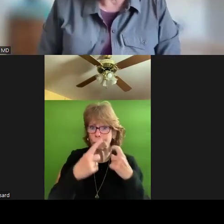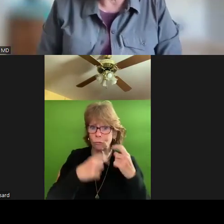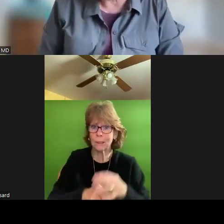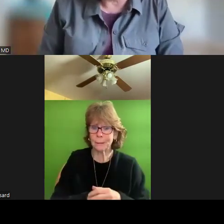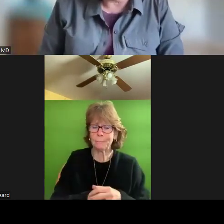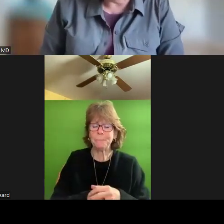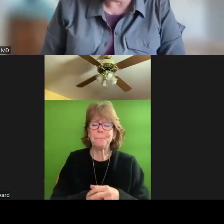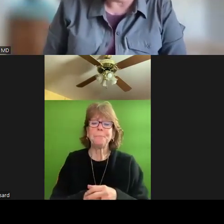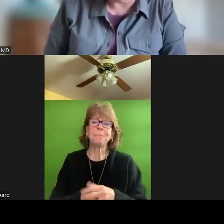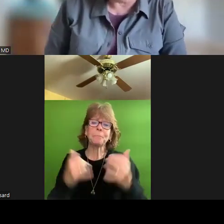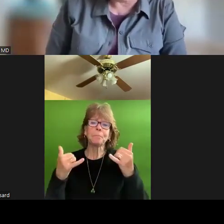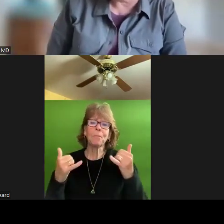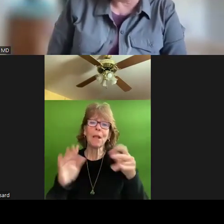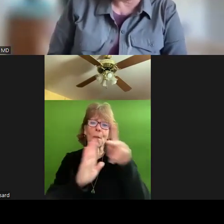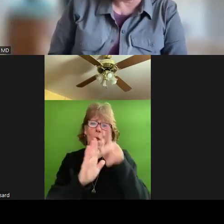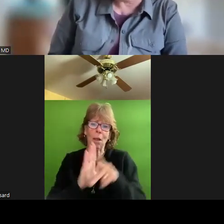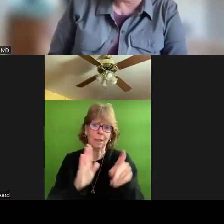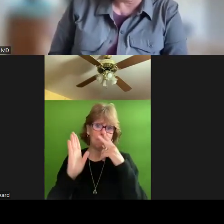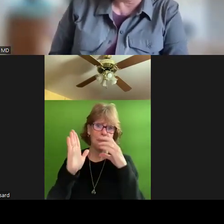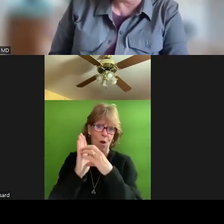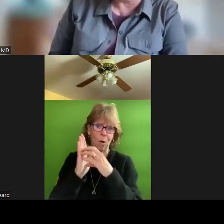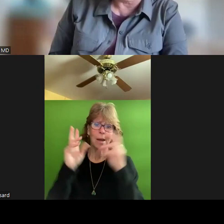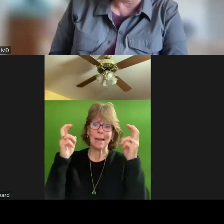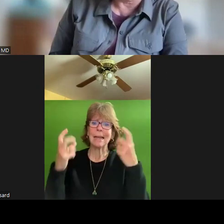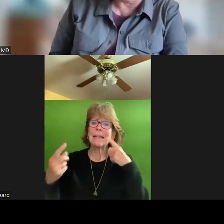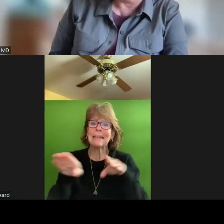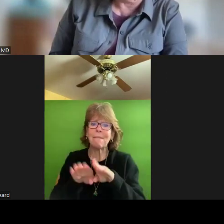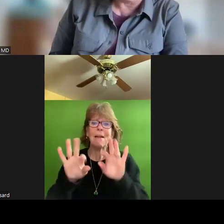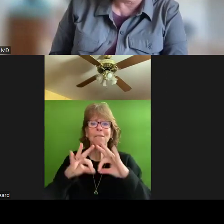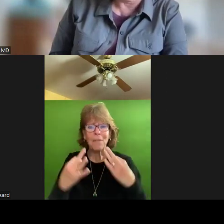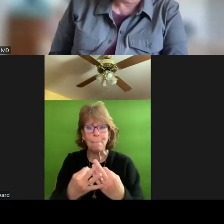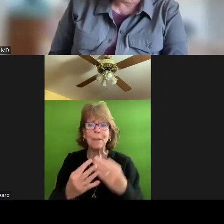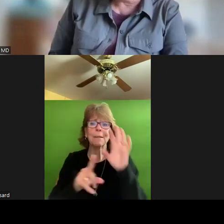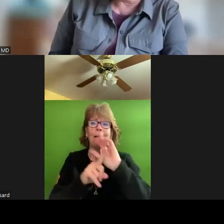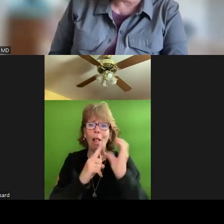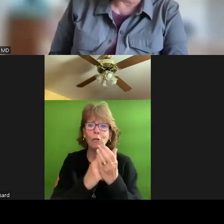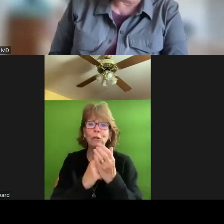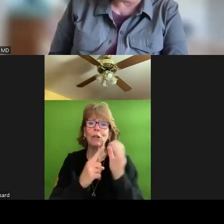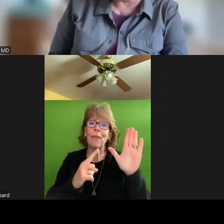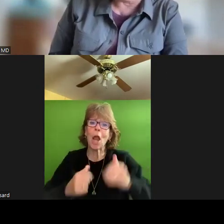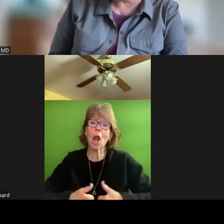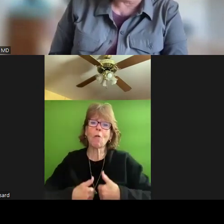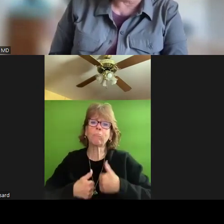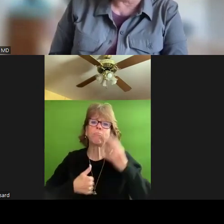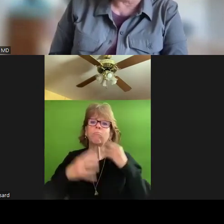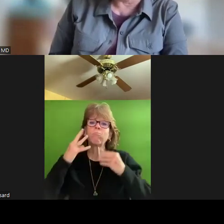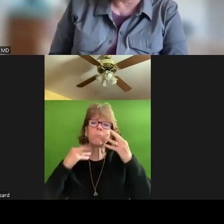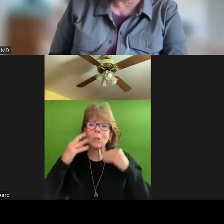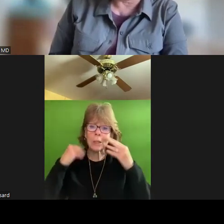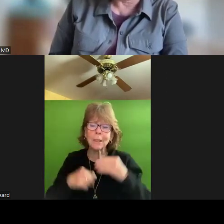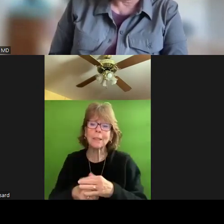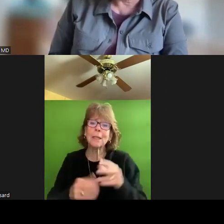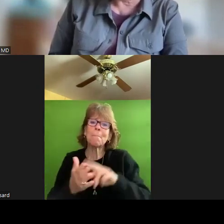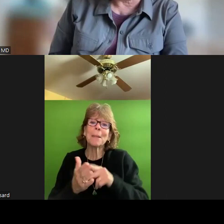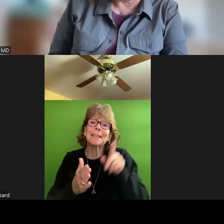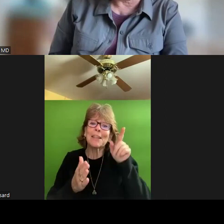The policy has a paragraph titled Deaf Families, Culture, and Lived Experience, and it states that culture and personal